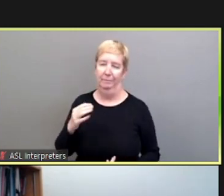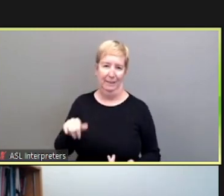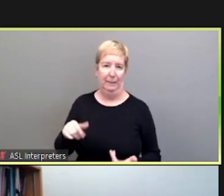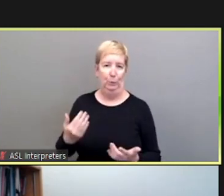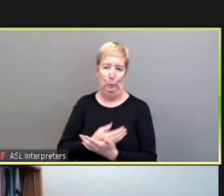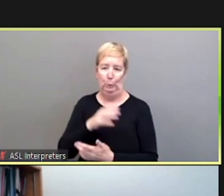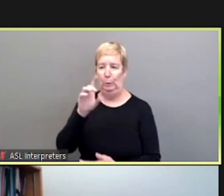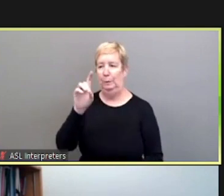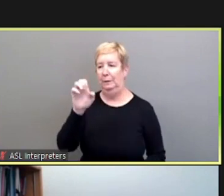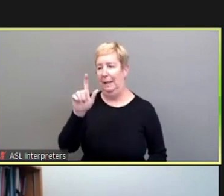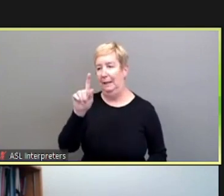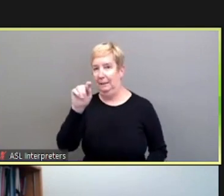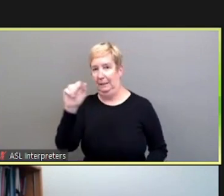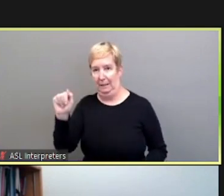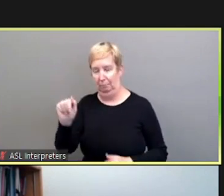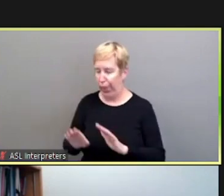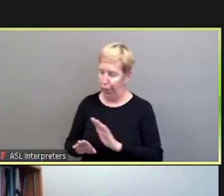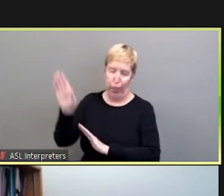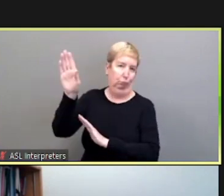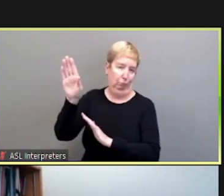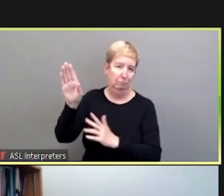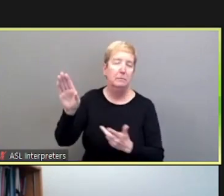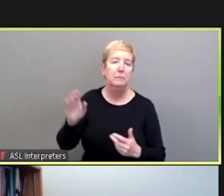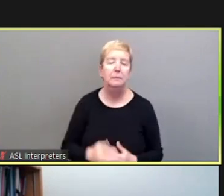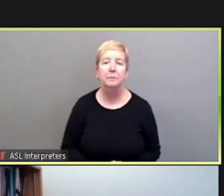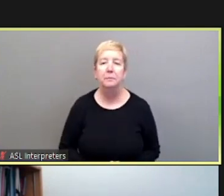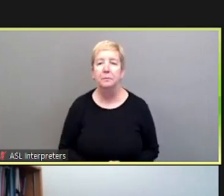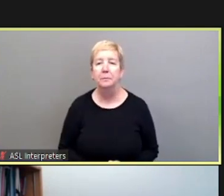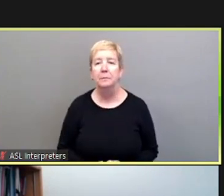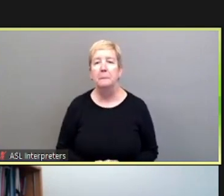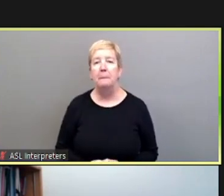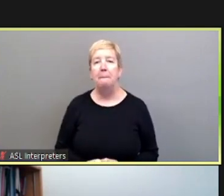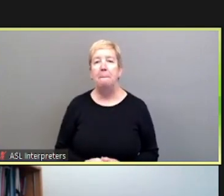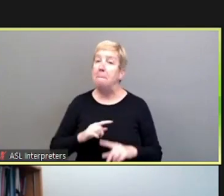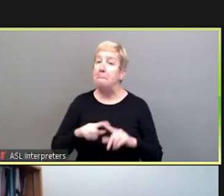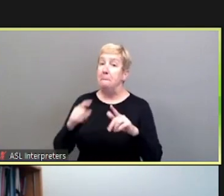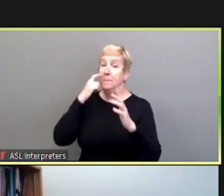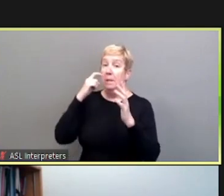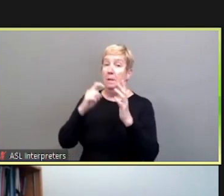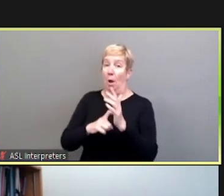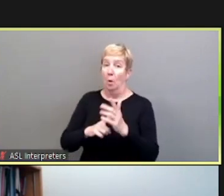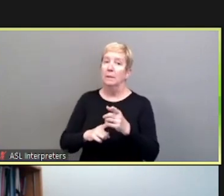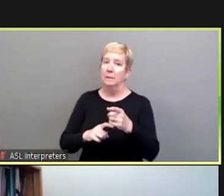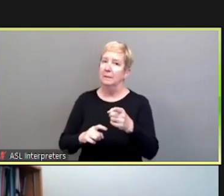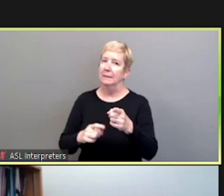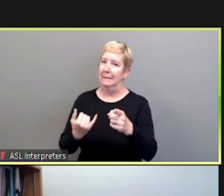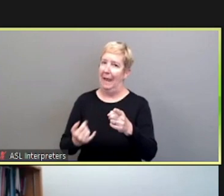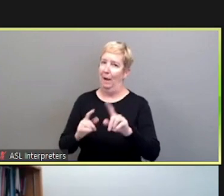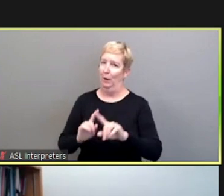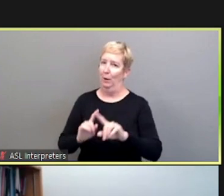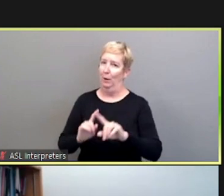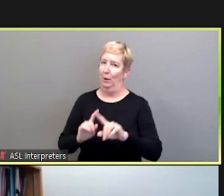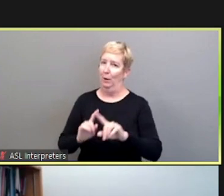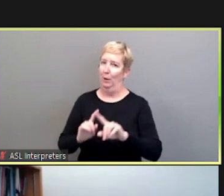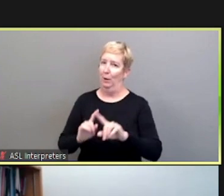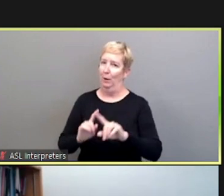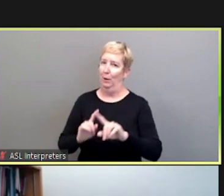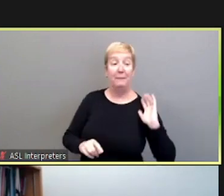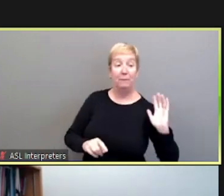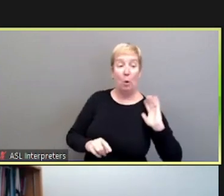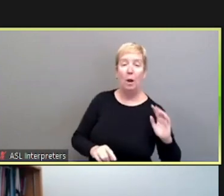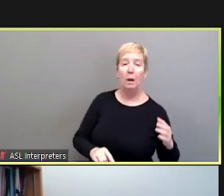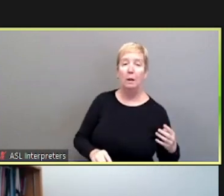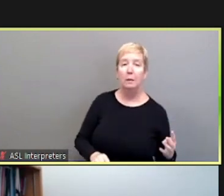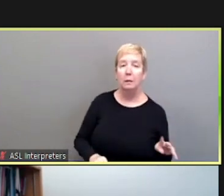is being fueled by Delta. But what's really interesting is you see this divergence of these lines where